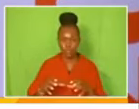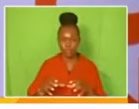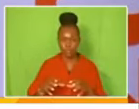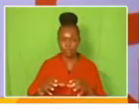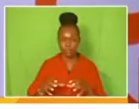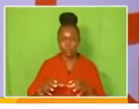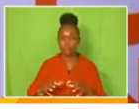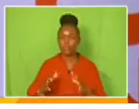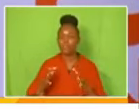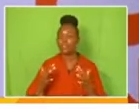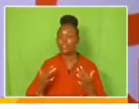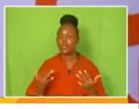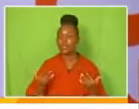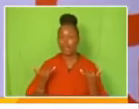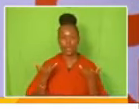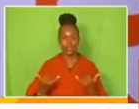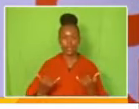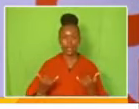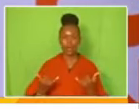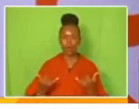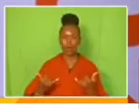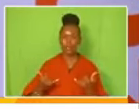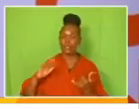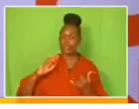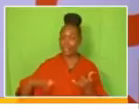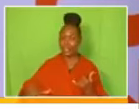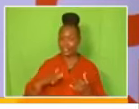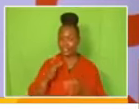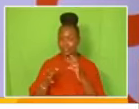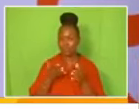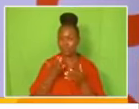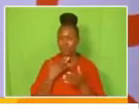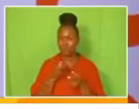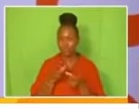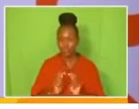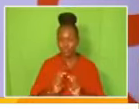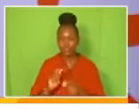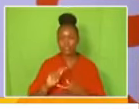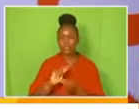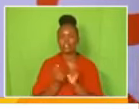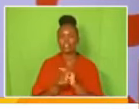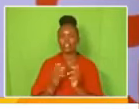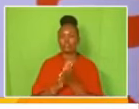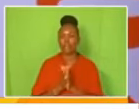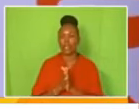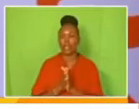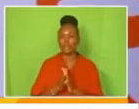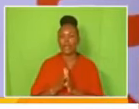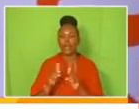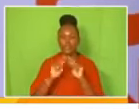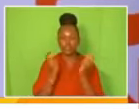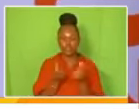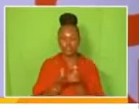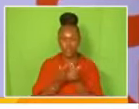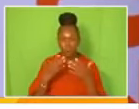is too late and futile to try and turn it into a tribal or regional outfit.